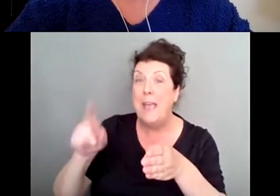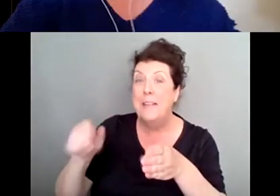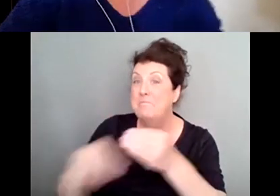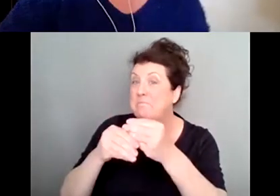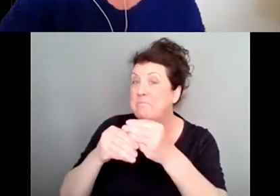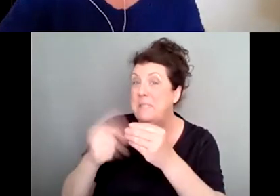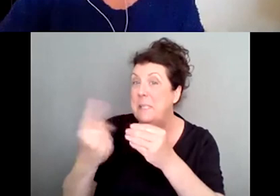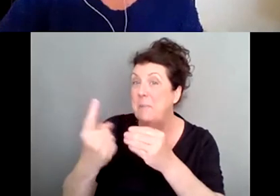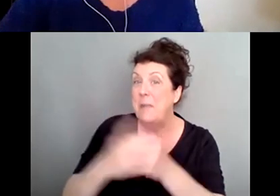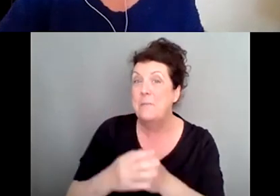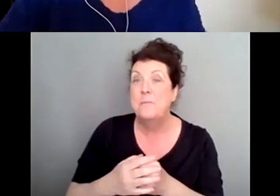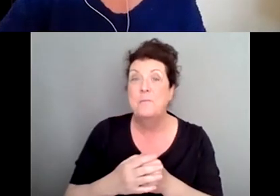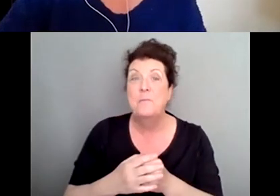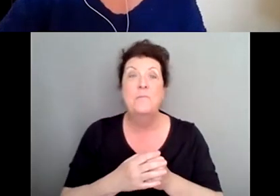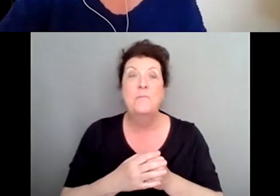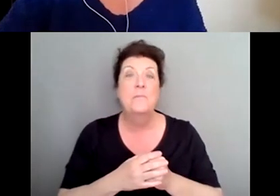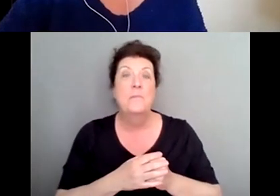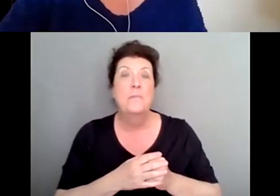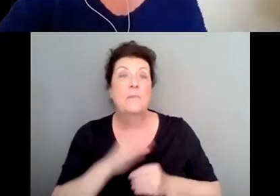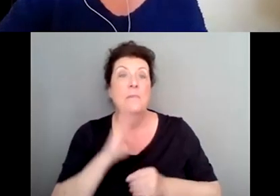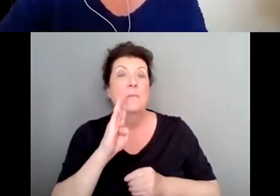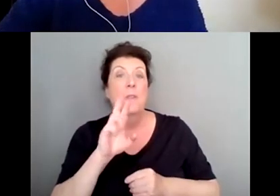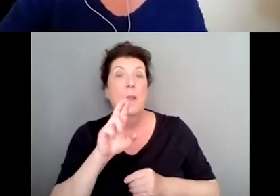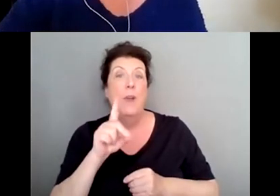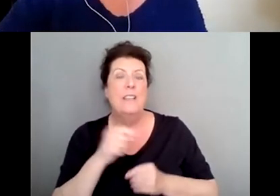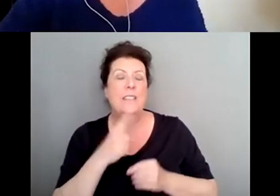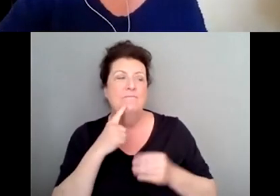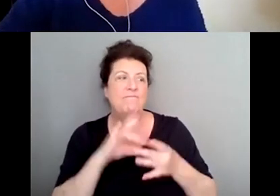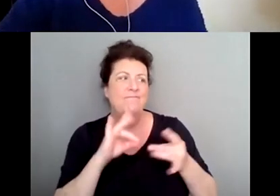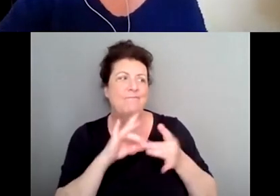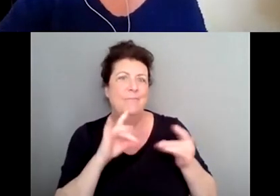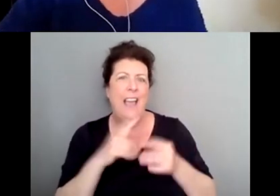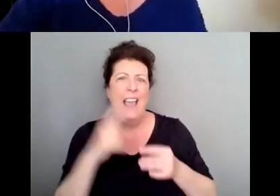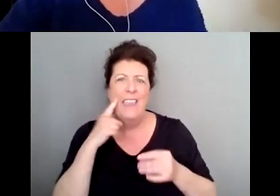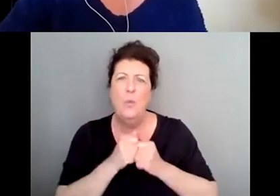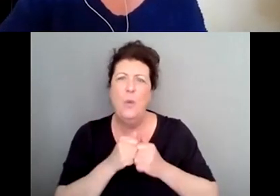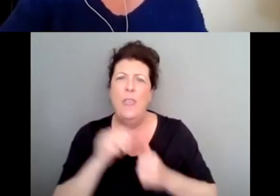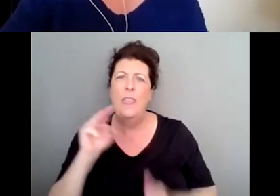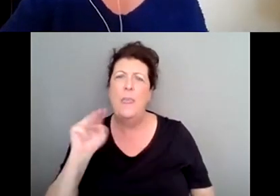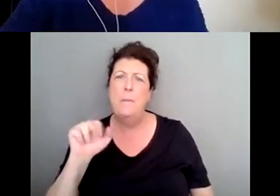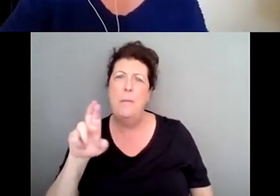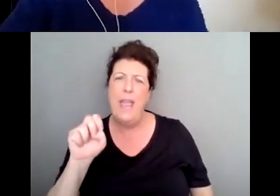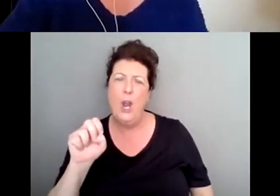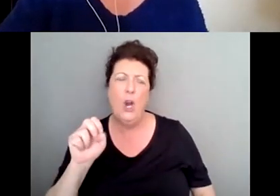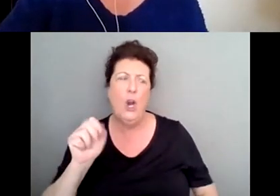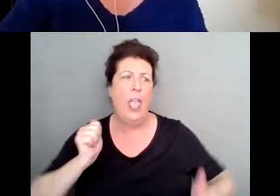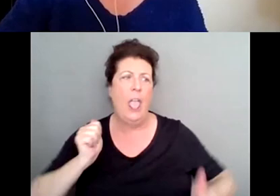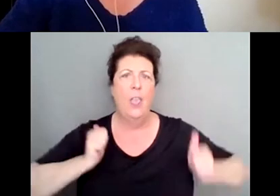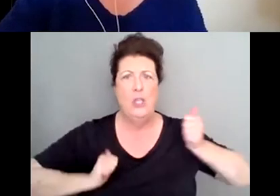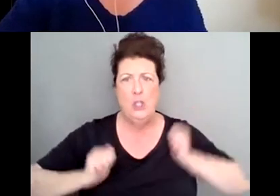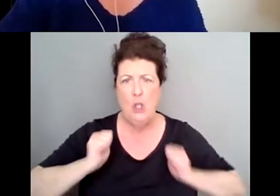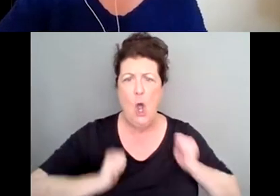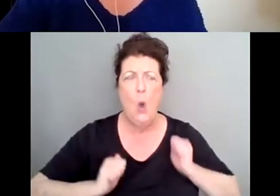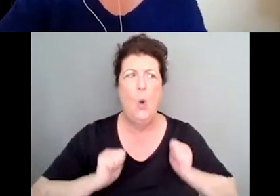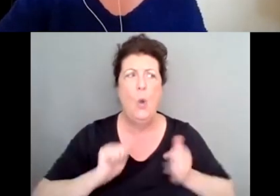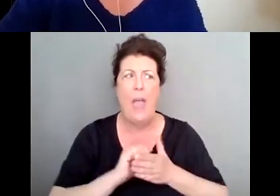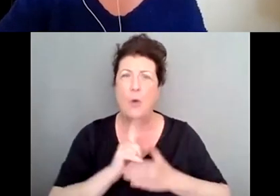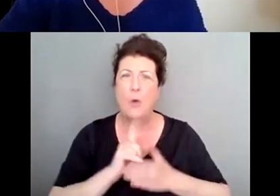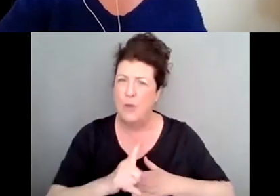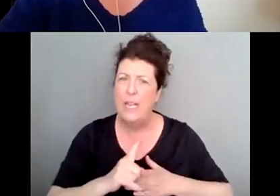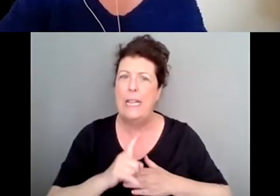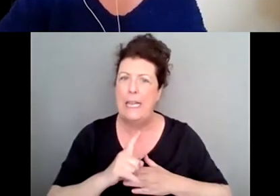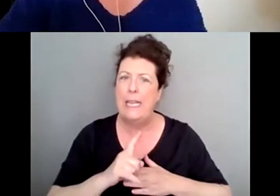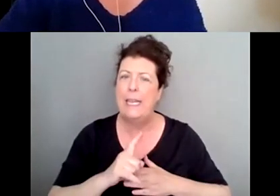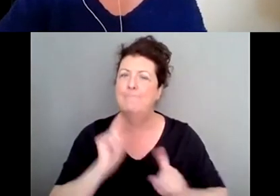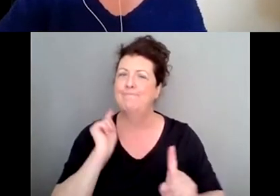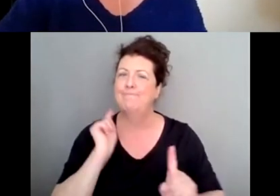Um, I, you know, I think with, I think with Mare, the show that really, um, you know, the show that really stands out to